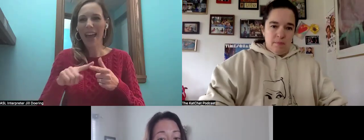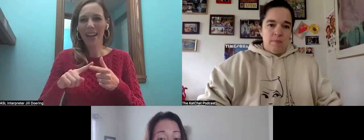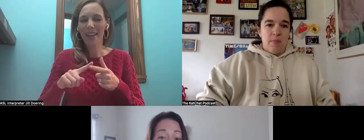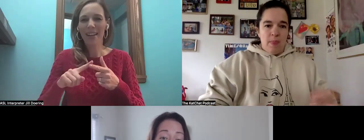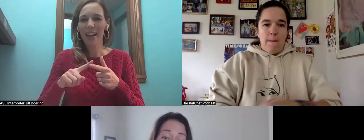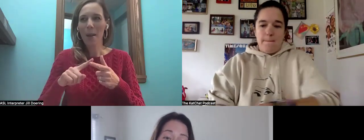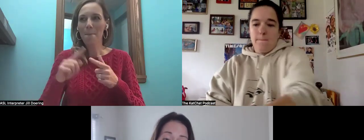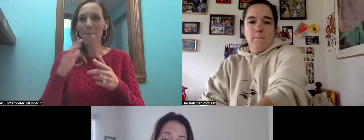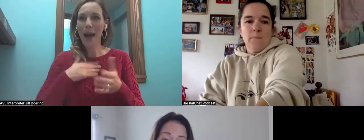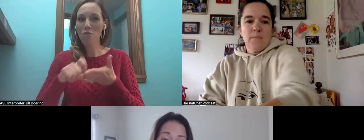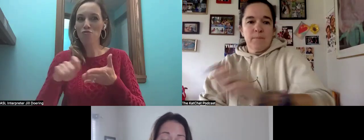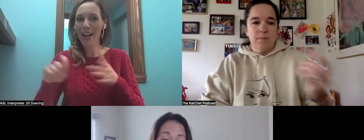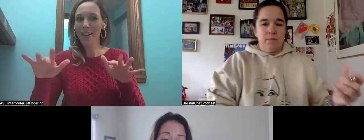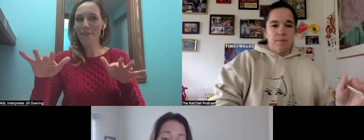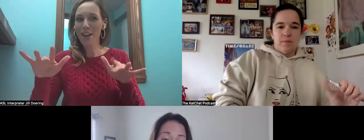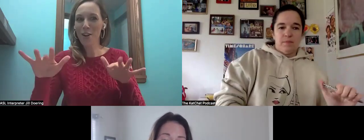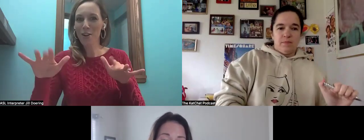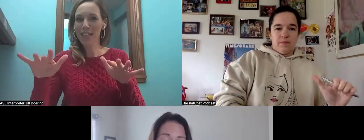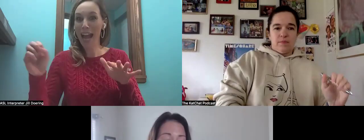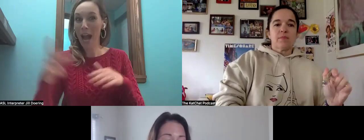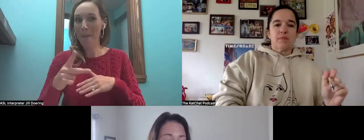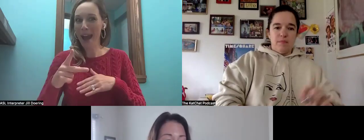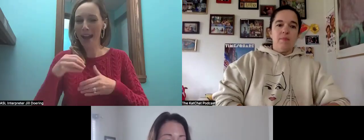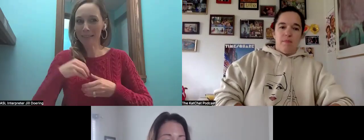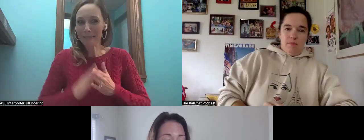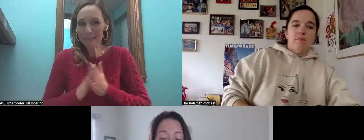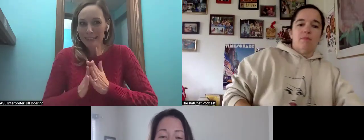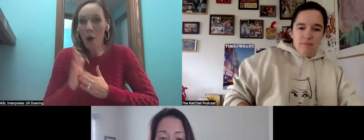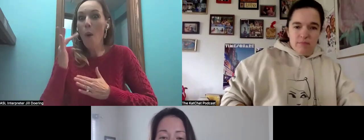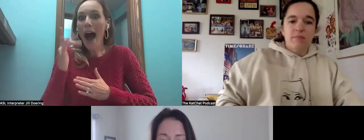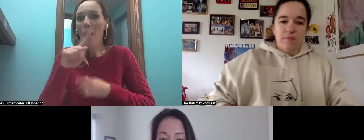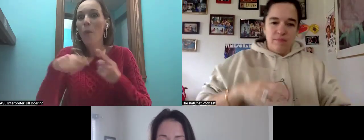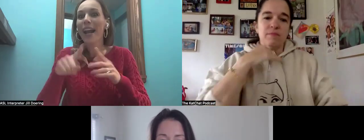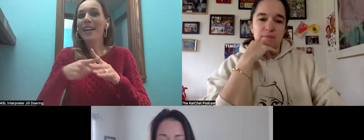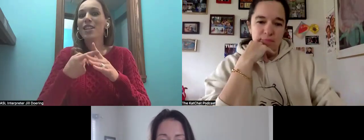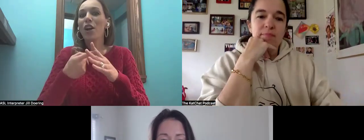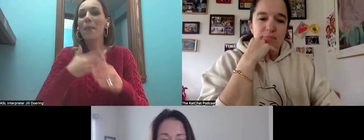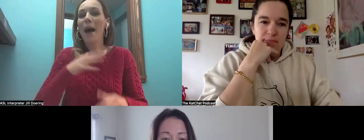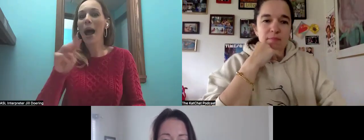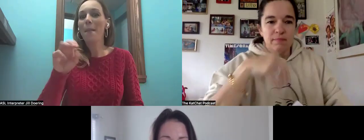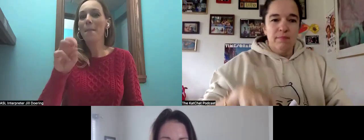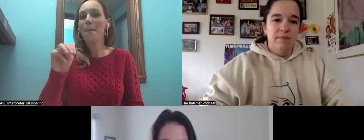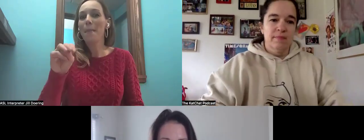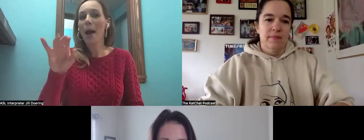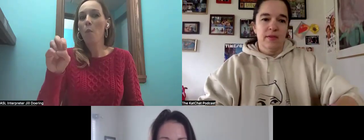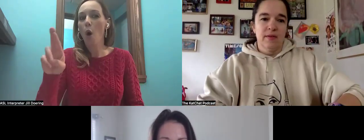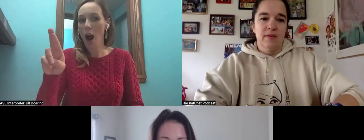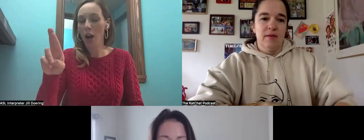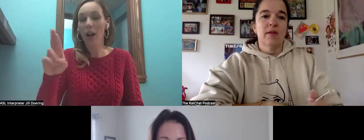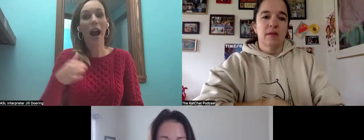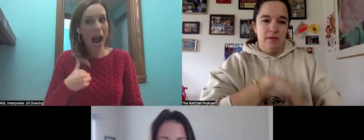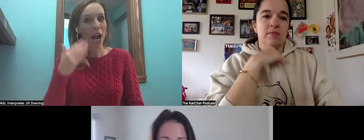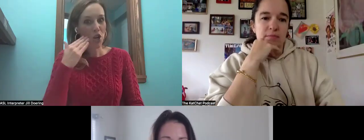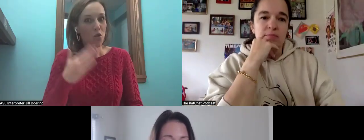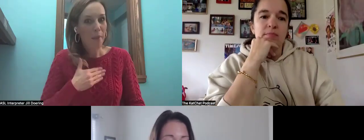put together my memoir because I knew I was gonna write a book one day, and I knew my story would be the